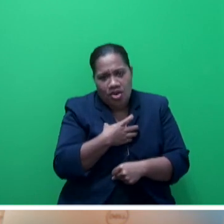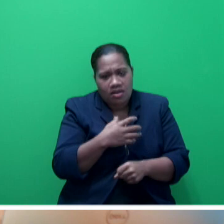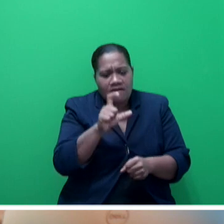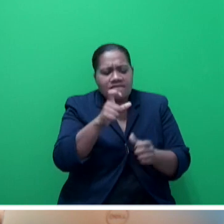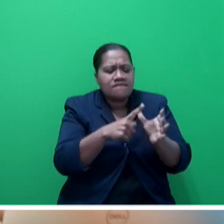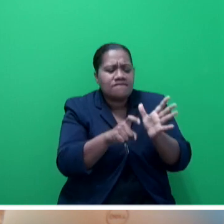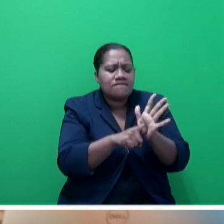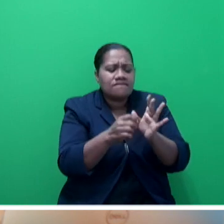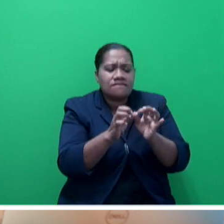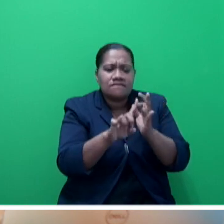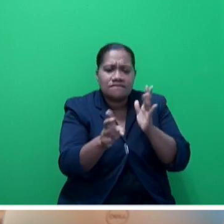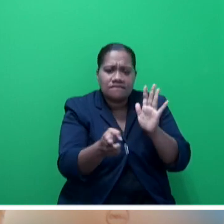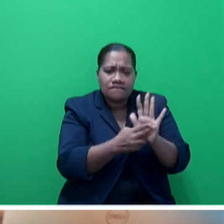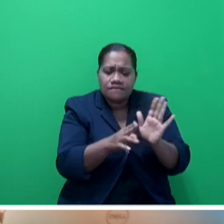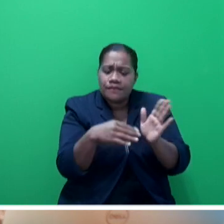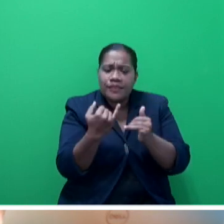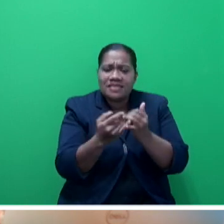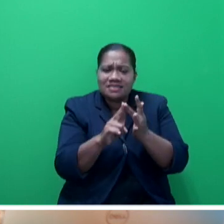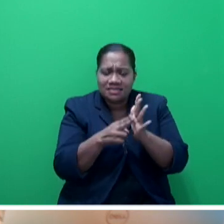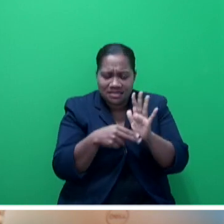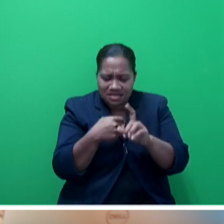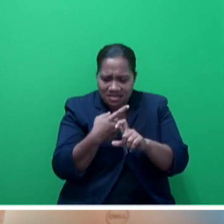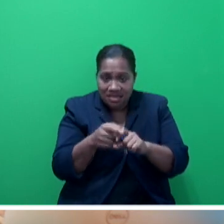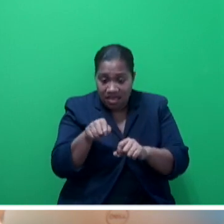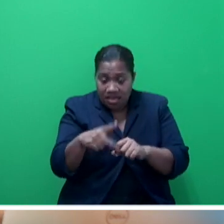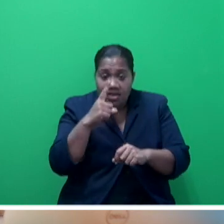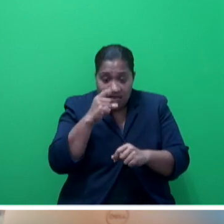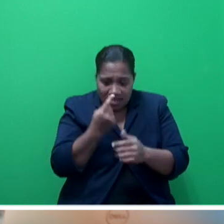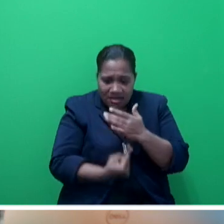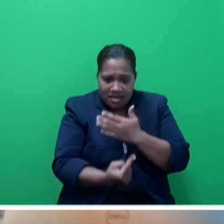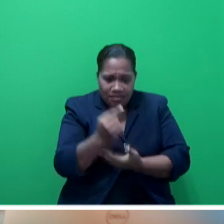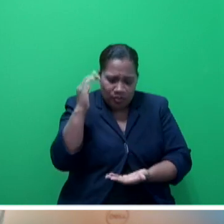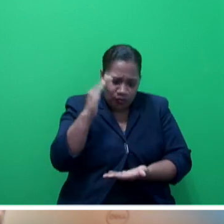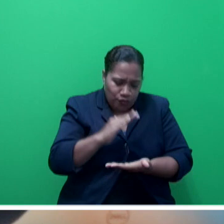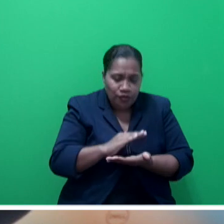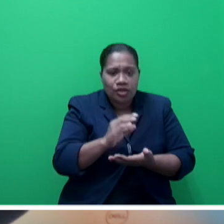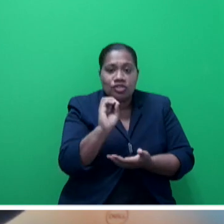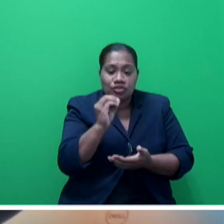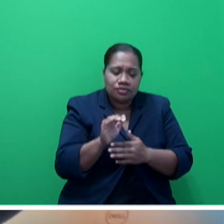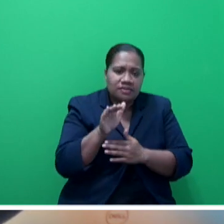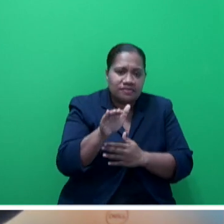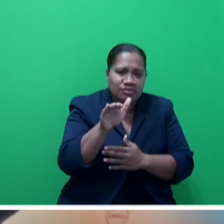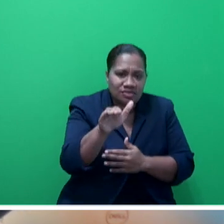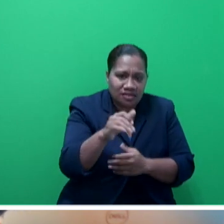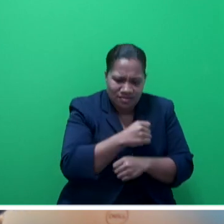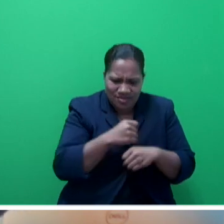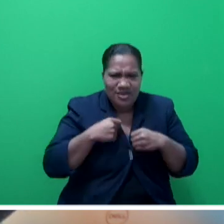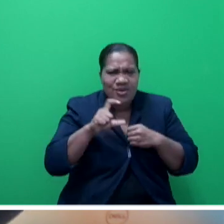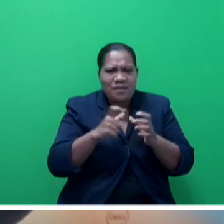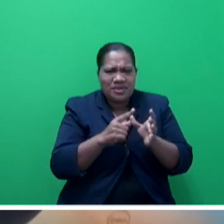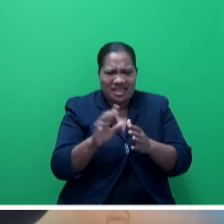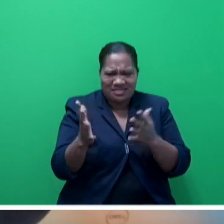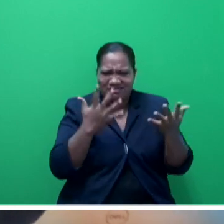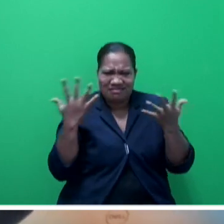to accelerate towards a net zero carbon neutral future. That leaves us with a prospect for great untapped potential